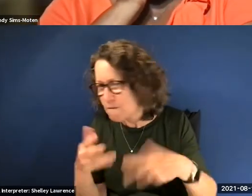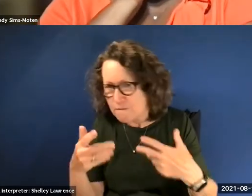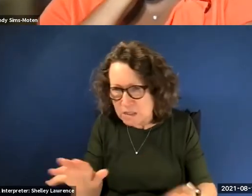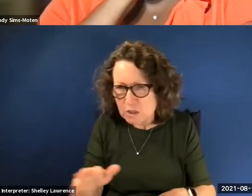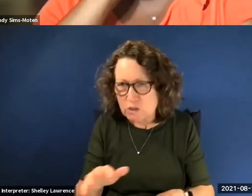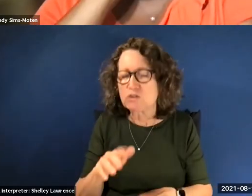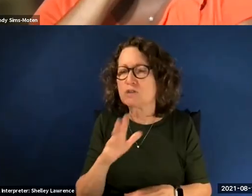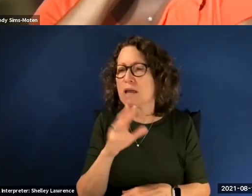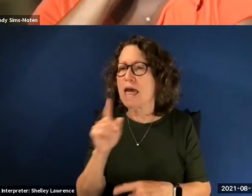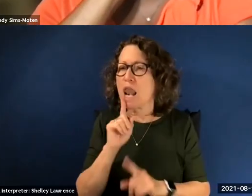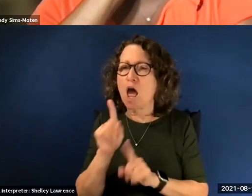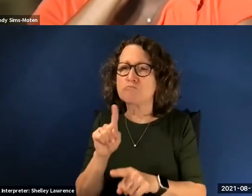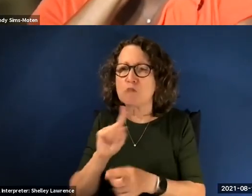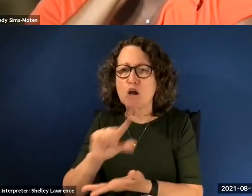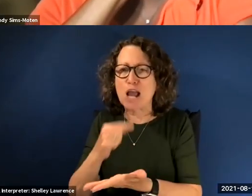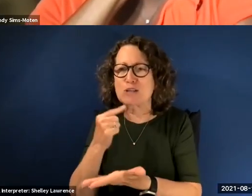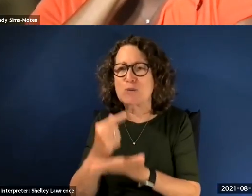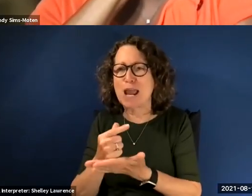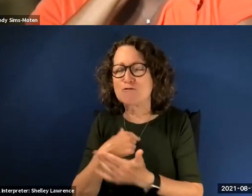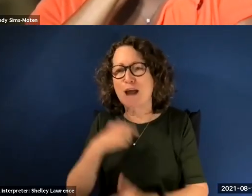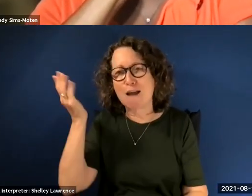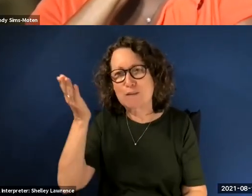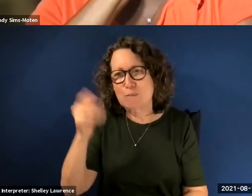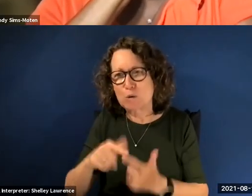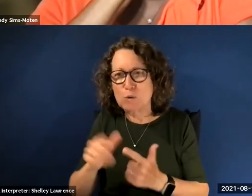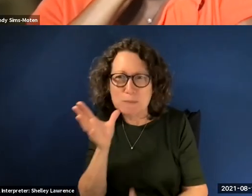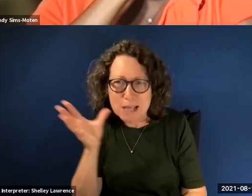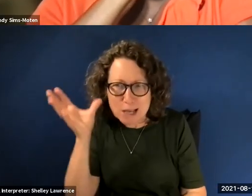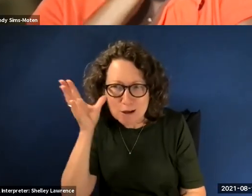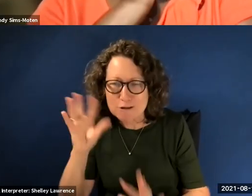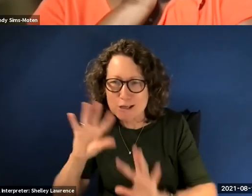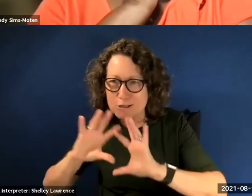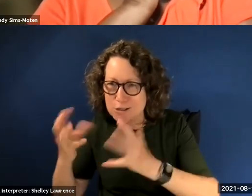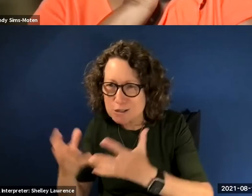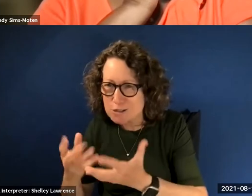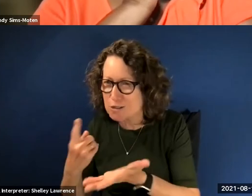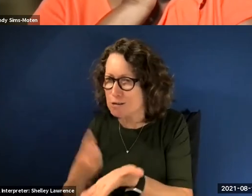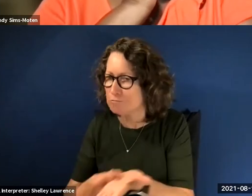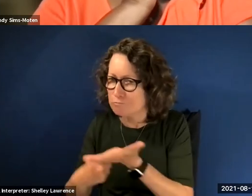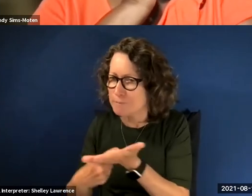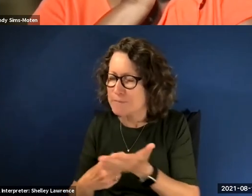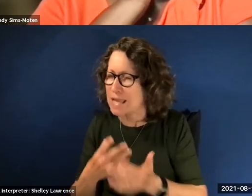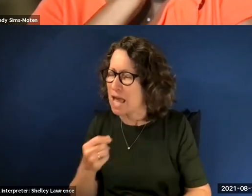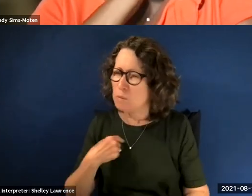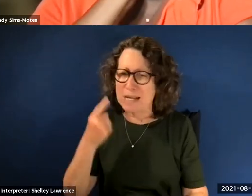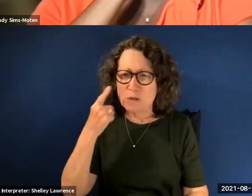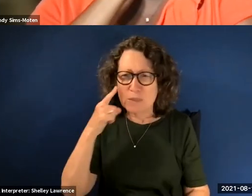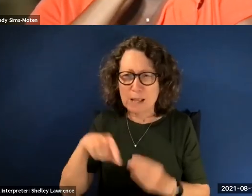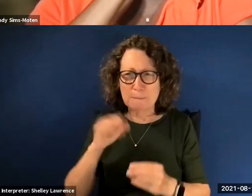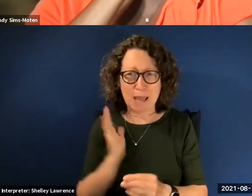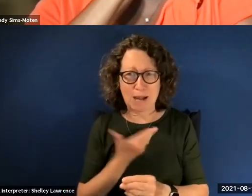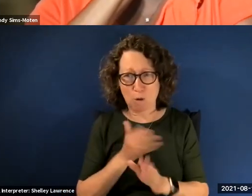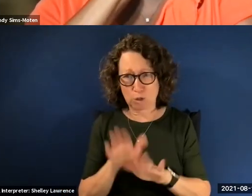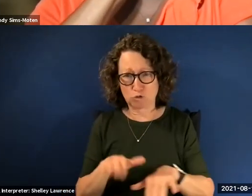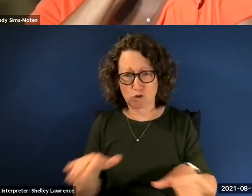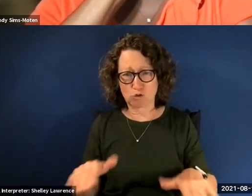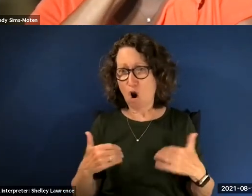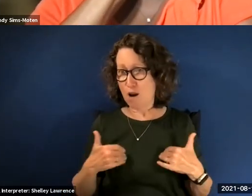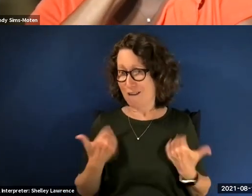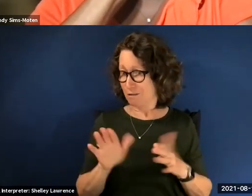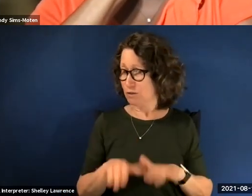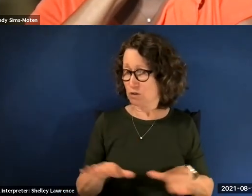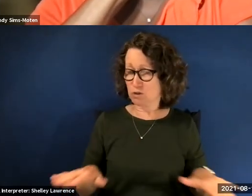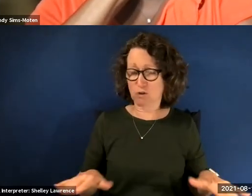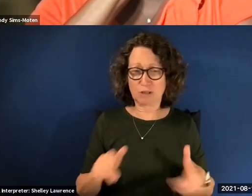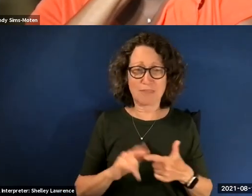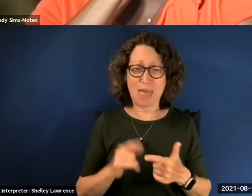also attended the graduation. I've spoken to the parents, and I think that we need to think about our children, our young children